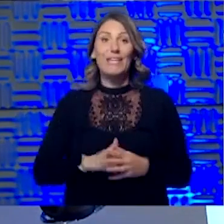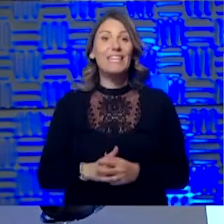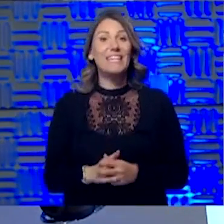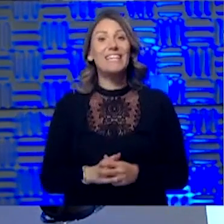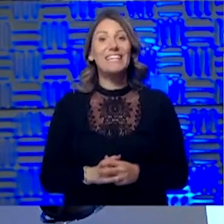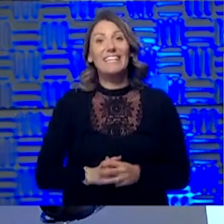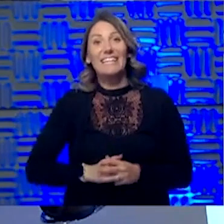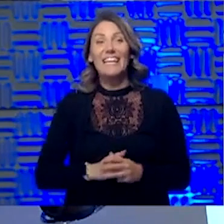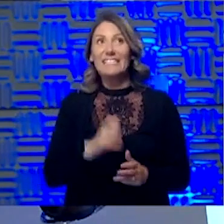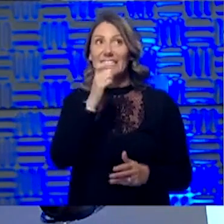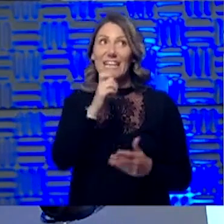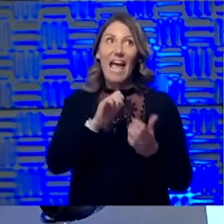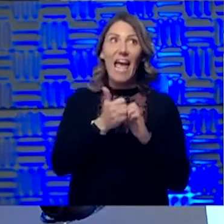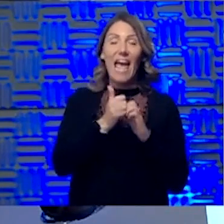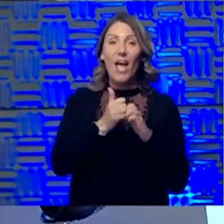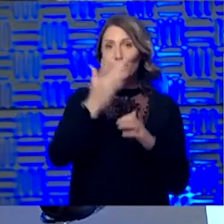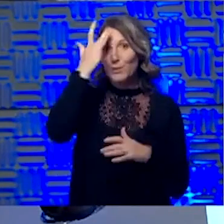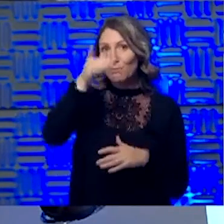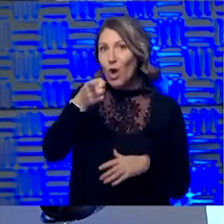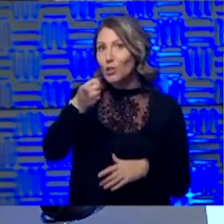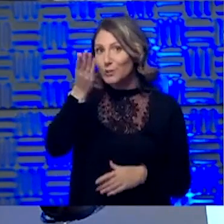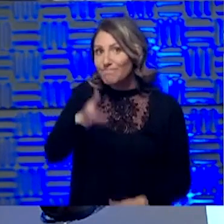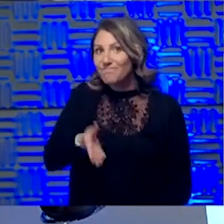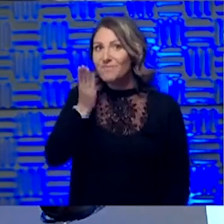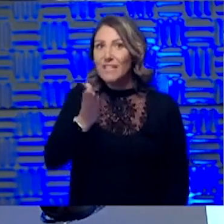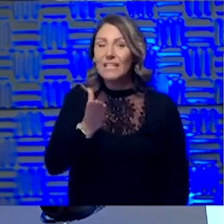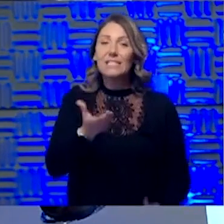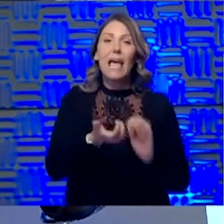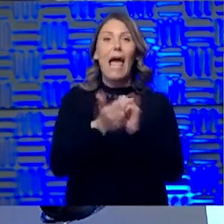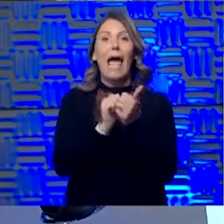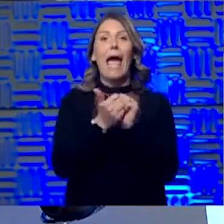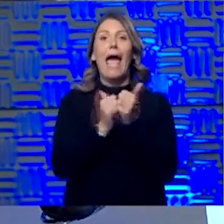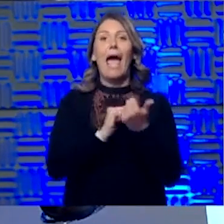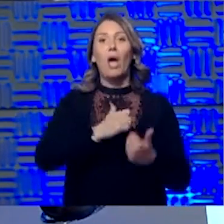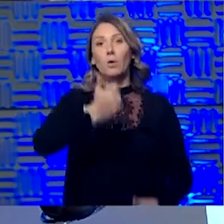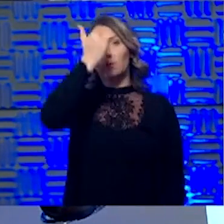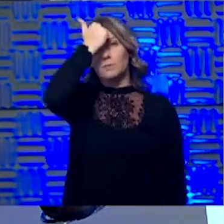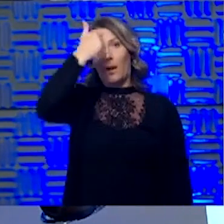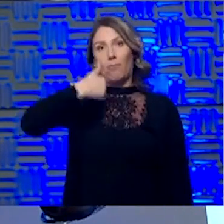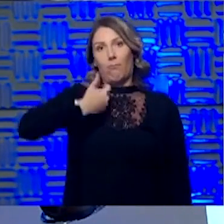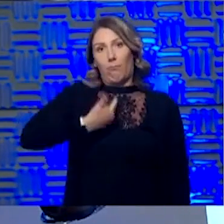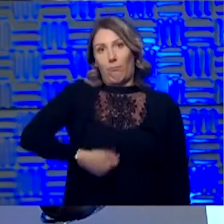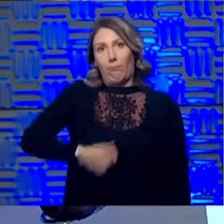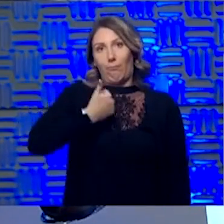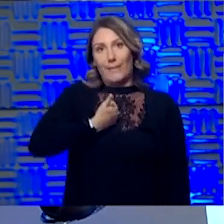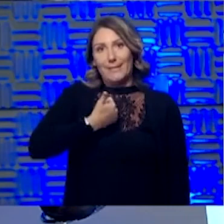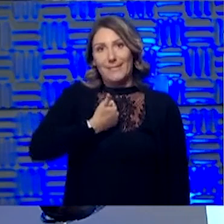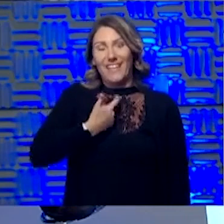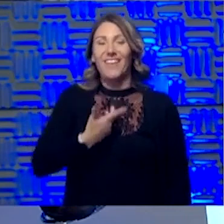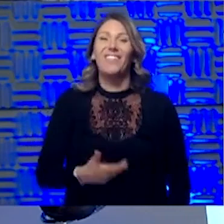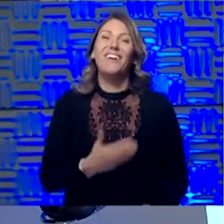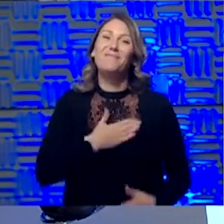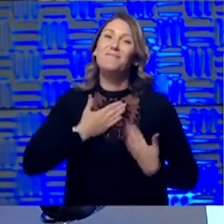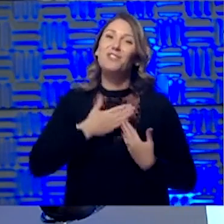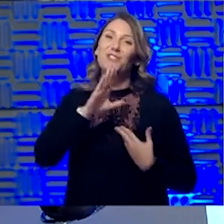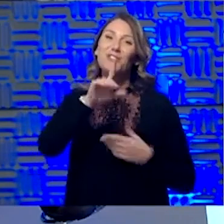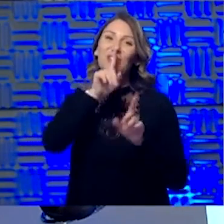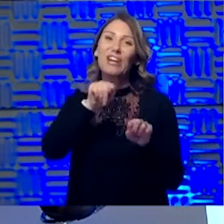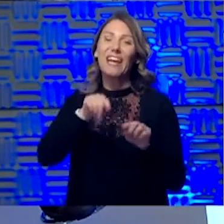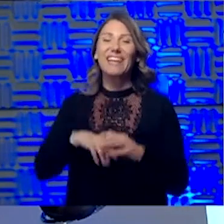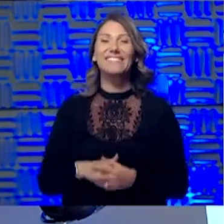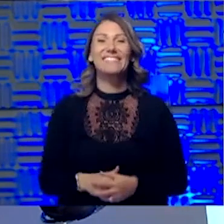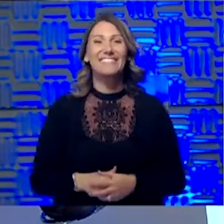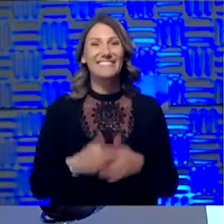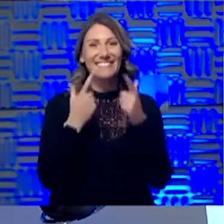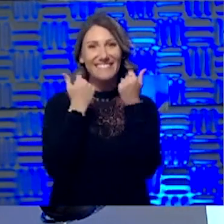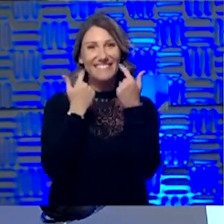It's not how smart she is; it's how dumb I am capable of being. That's the big question in our house. So thank you for your answer. I appreciate it. It's part of the story. Okay,